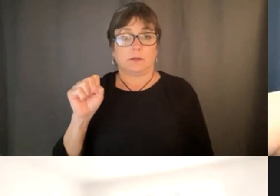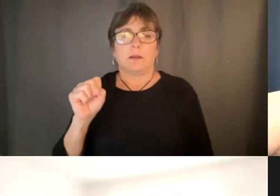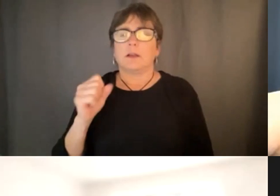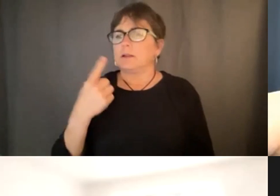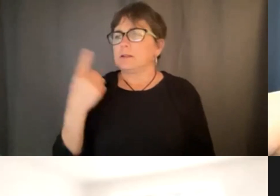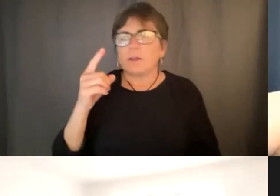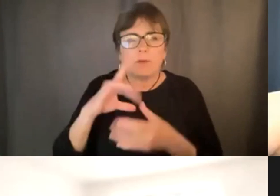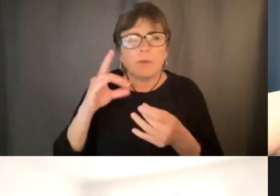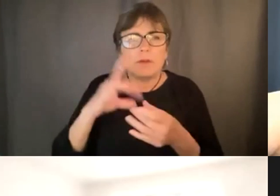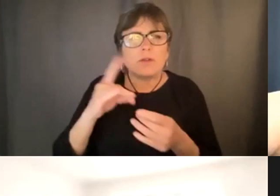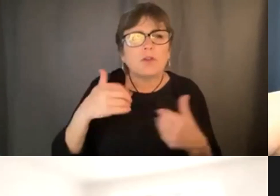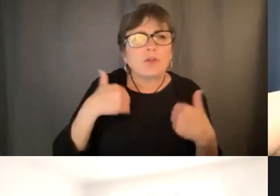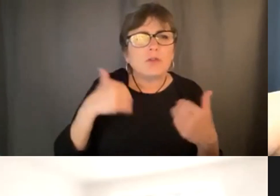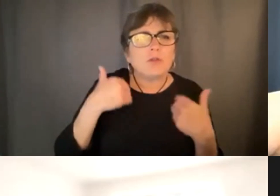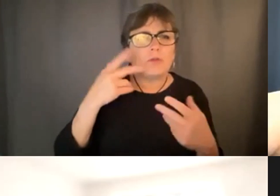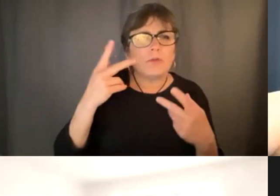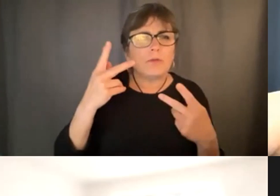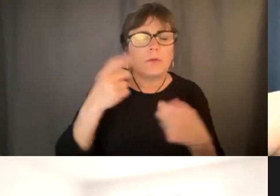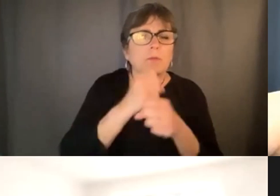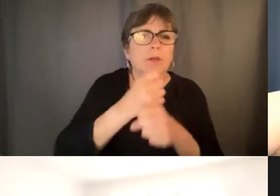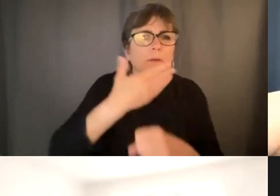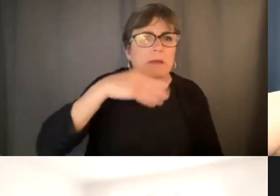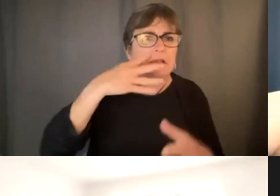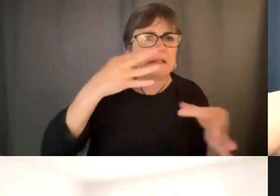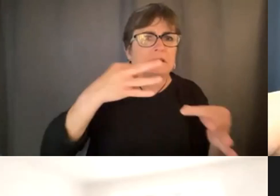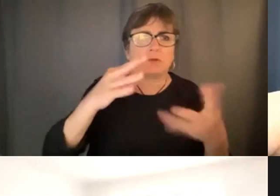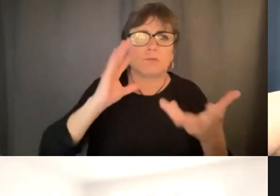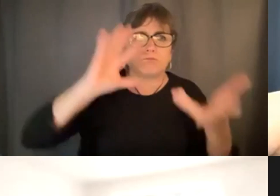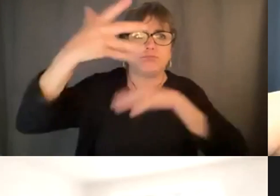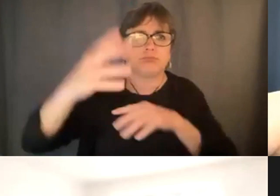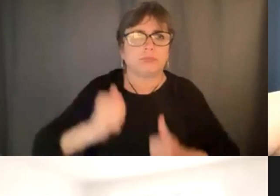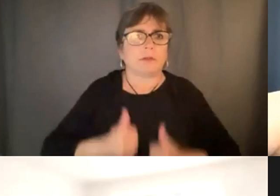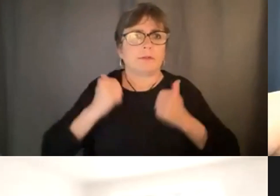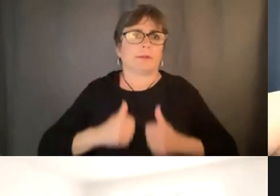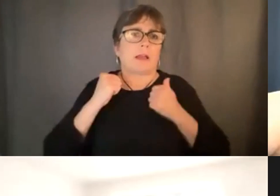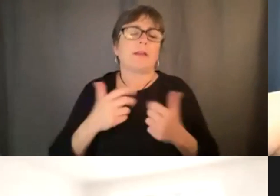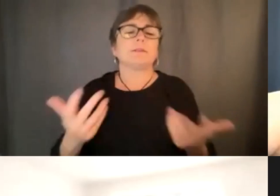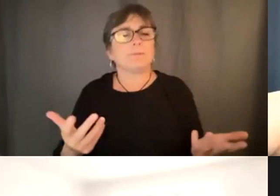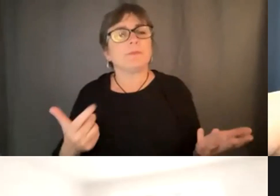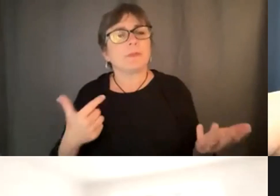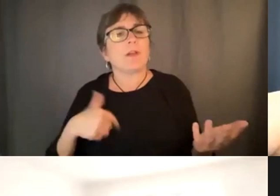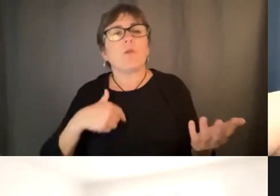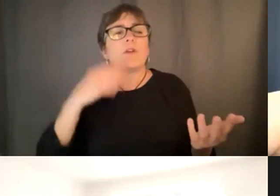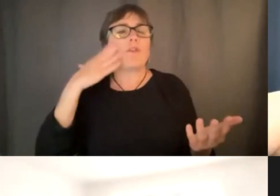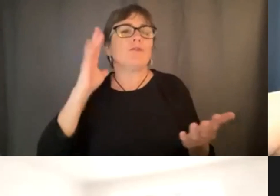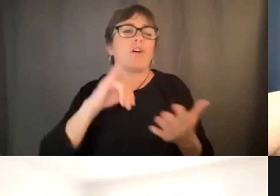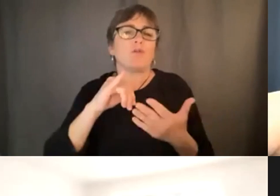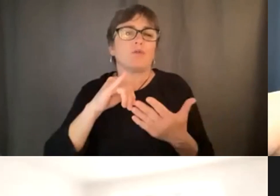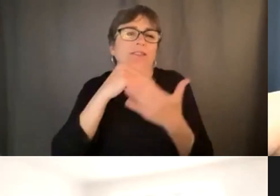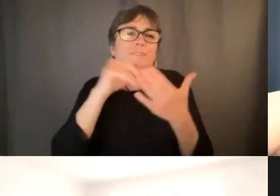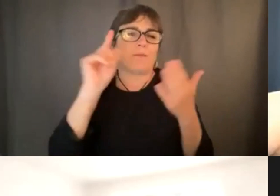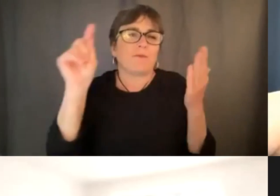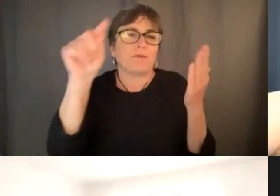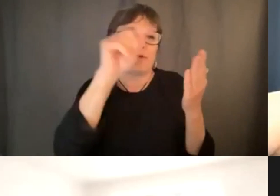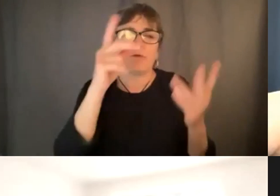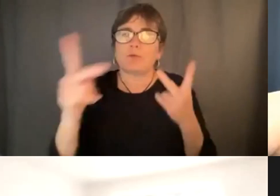bad decisions that hurt their lives. And we all know those people, whether it be somebody we went to high school with or without a